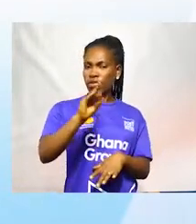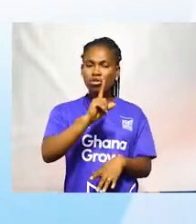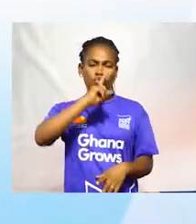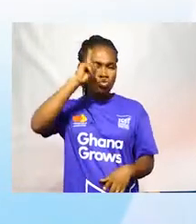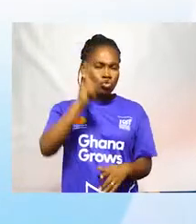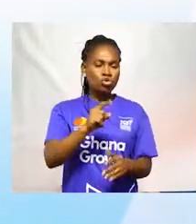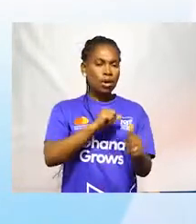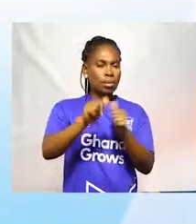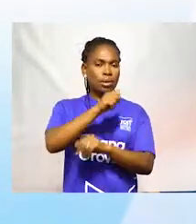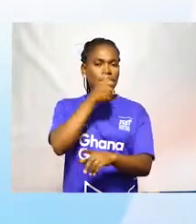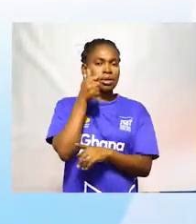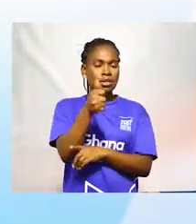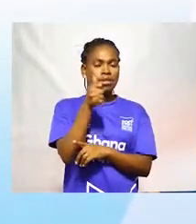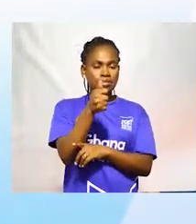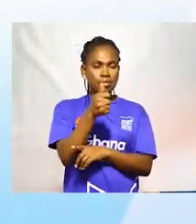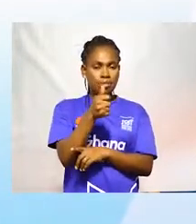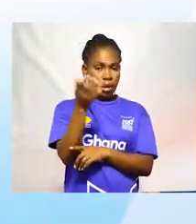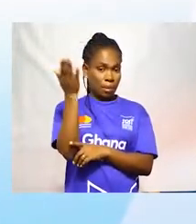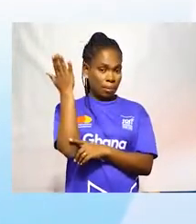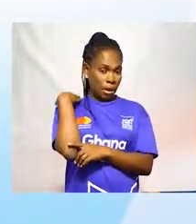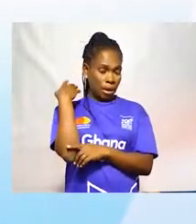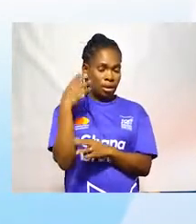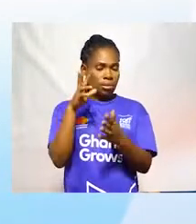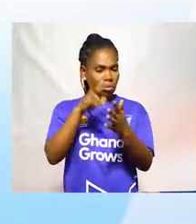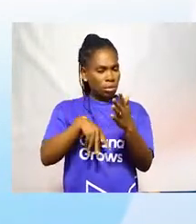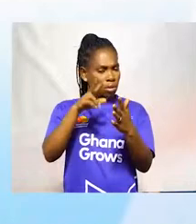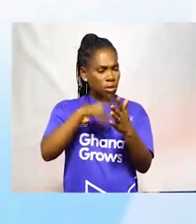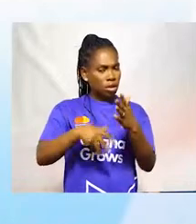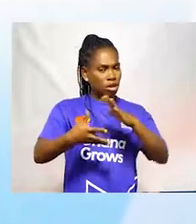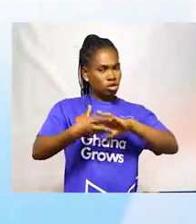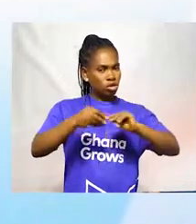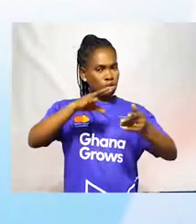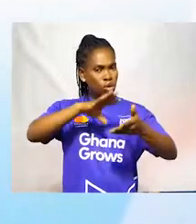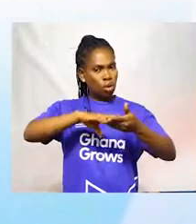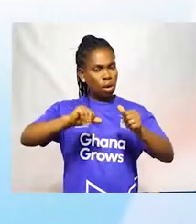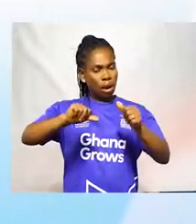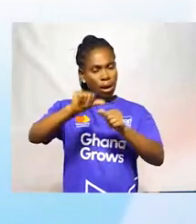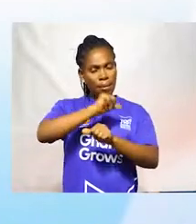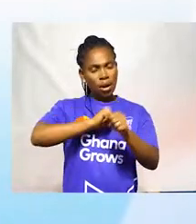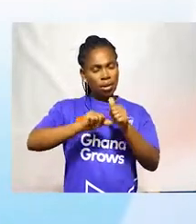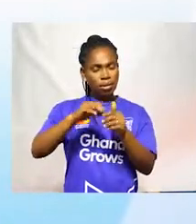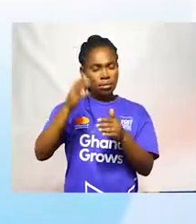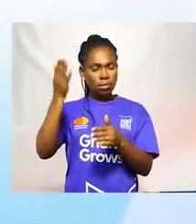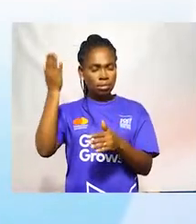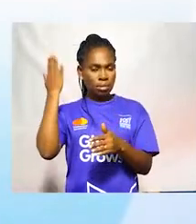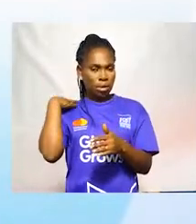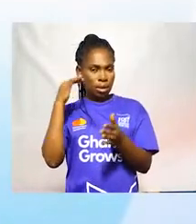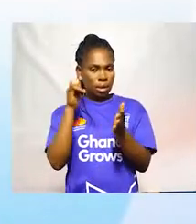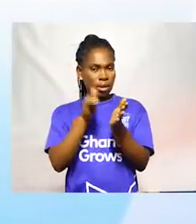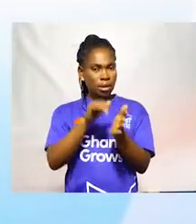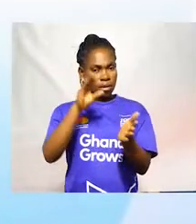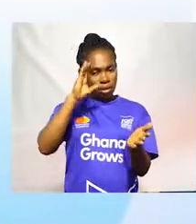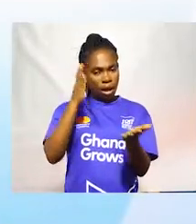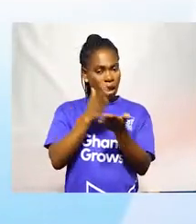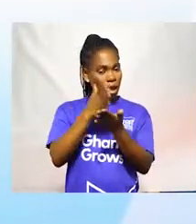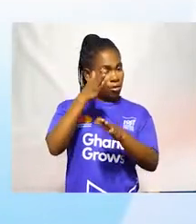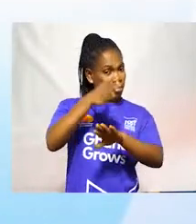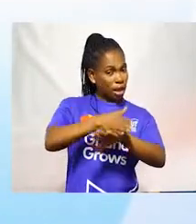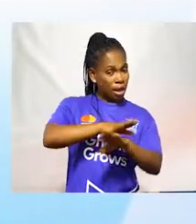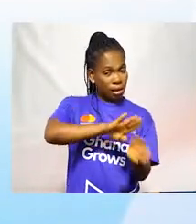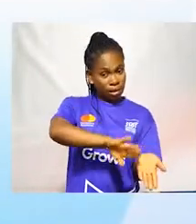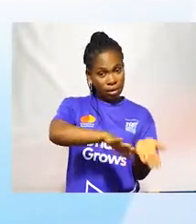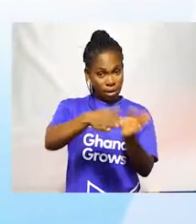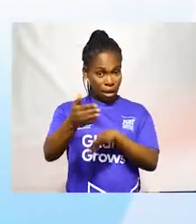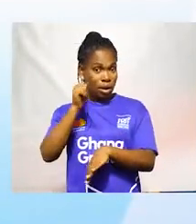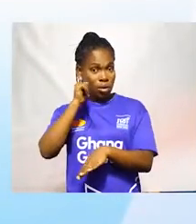read recently a story about a woman in those days where photography was done on films, who after her death,